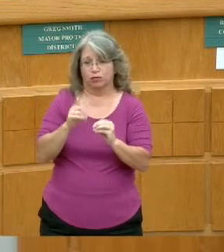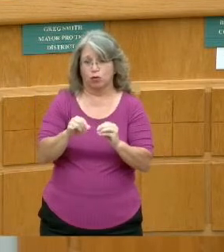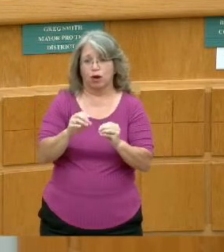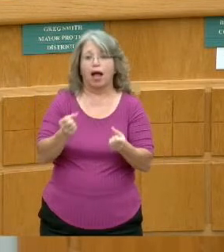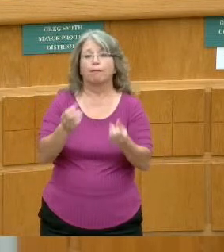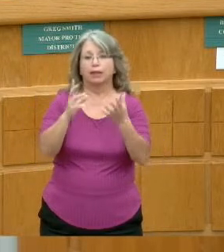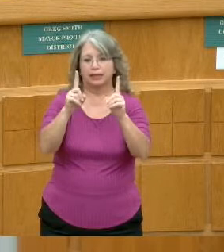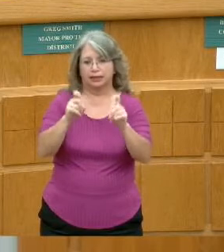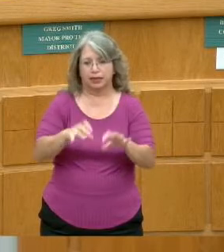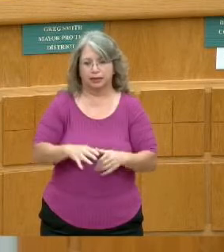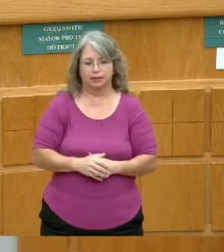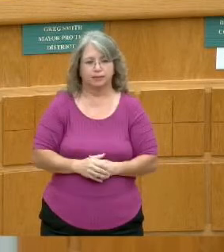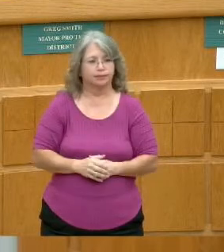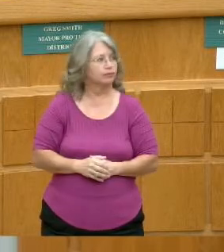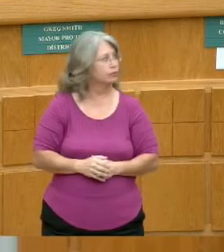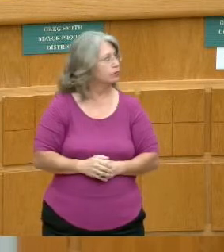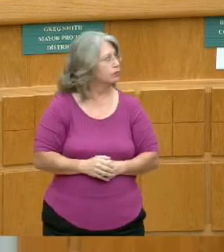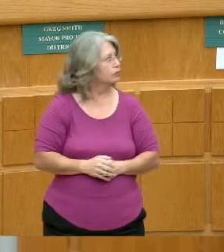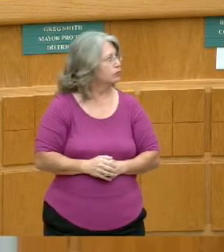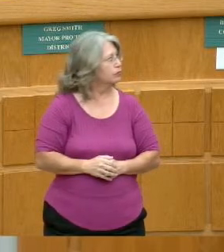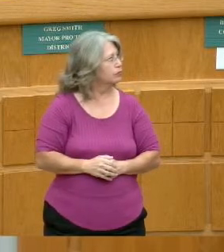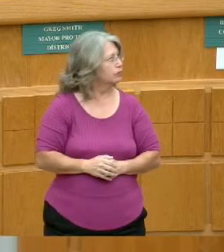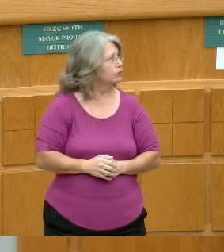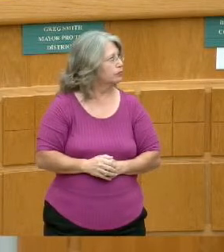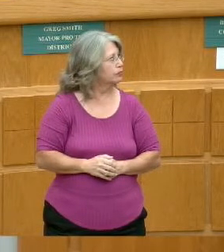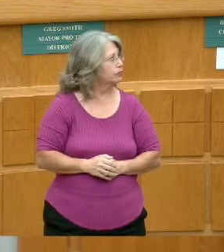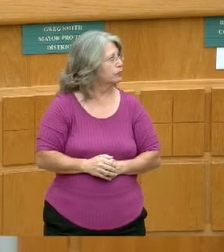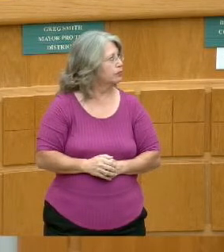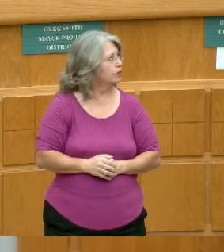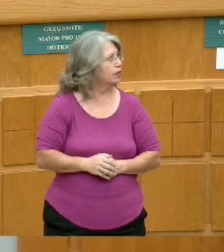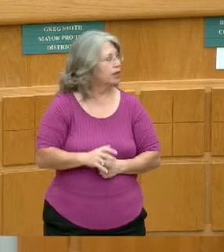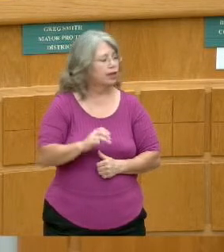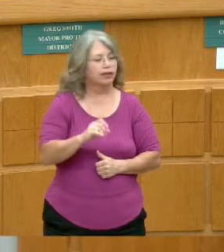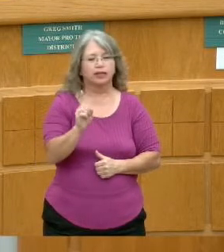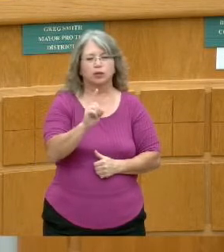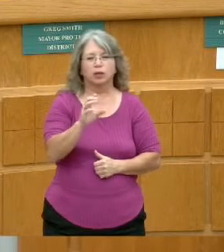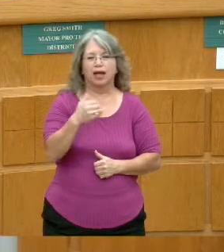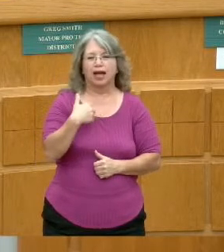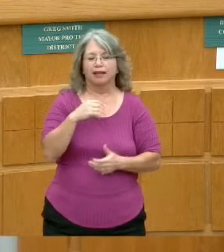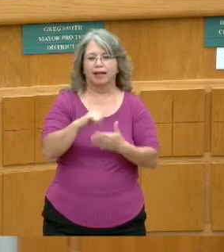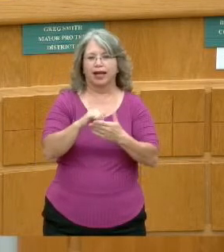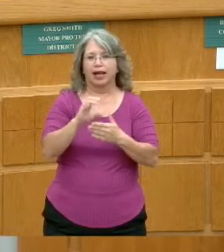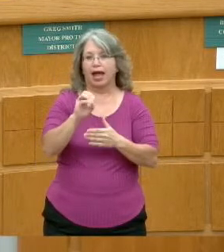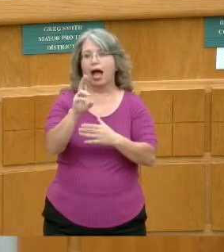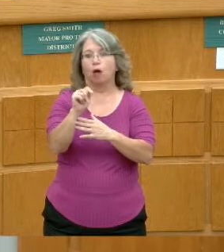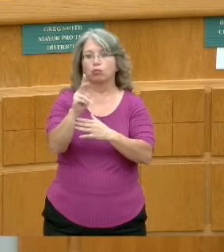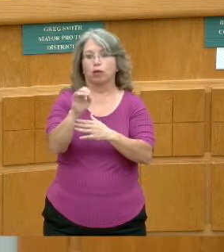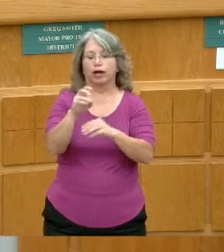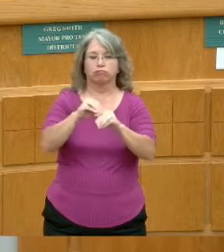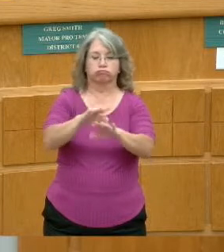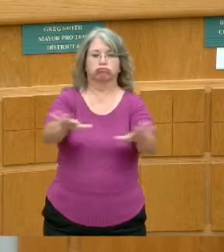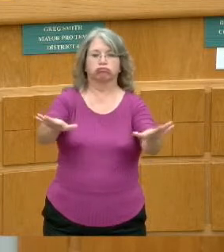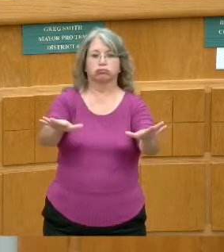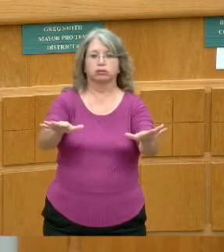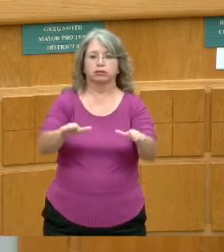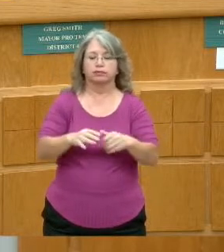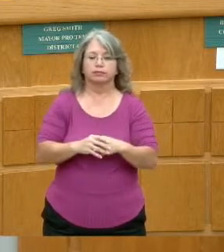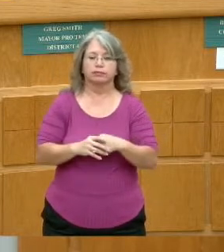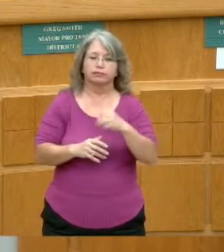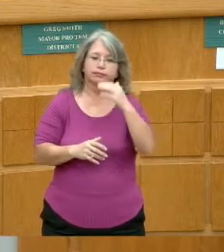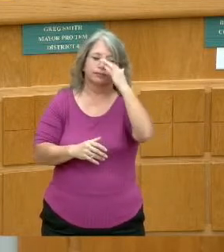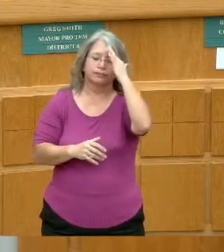And you can see the outbreaks right there, so that the increase in the number of tests shows up because of the outbreaks. This is the